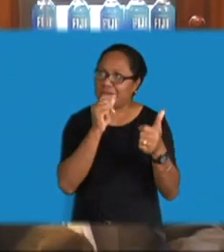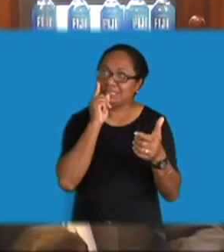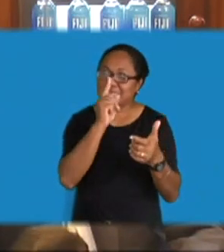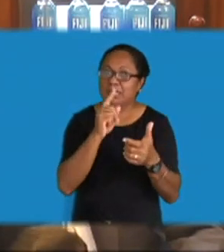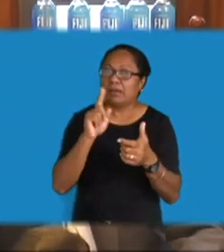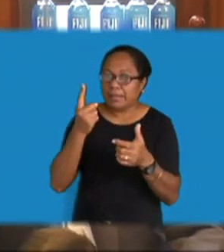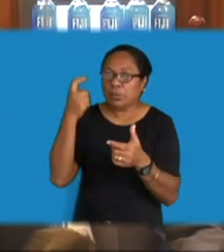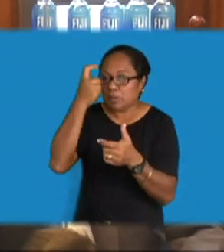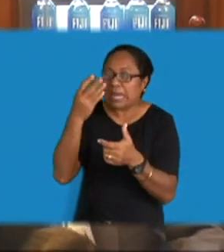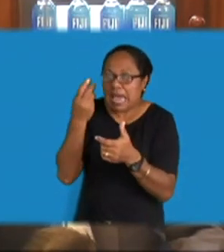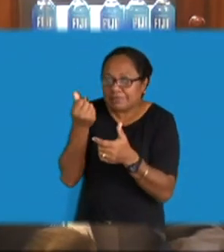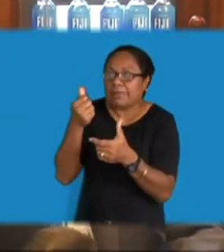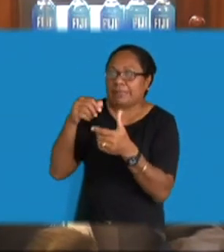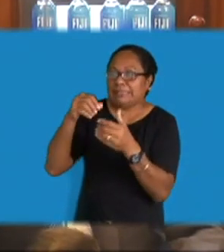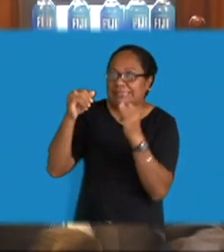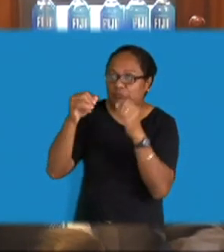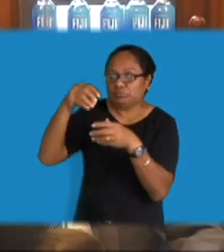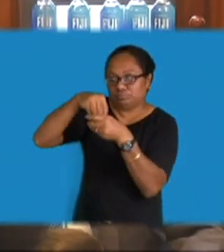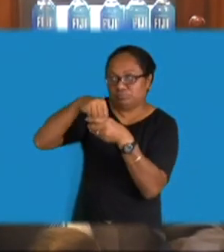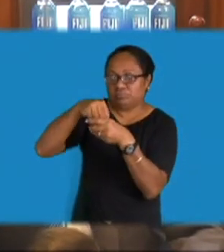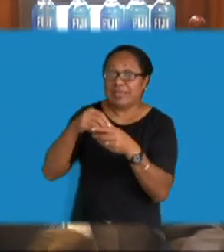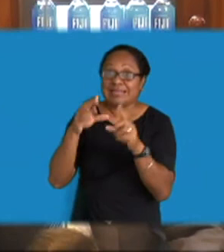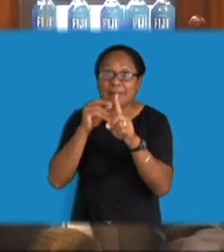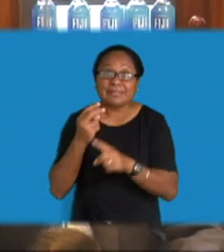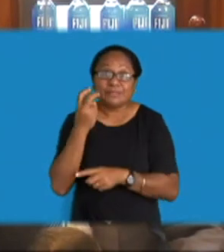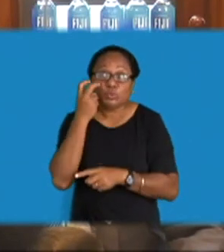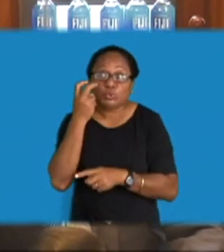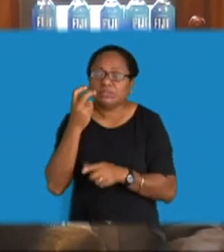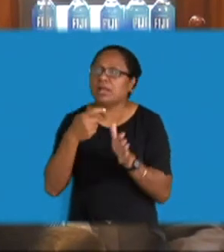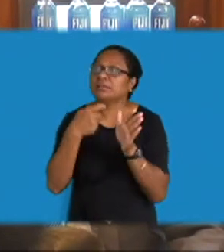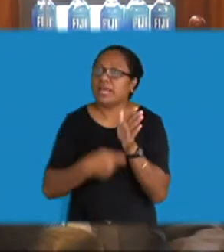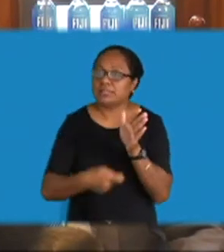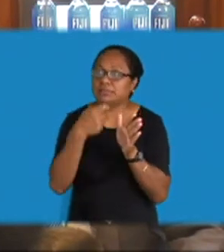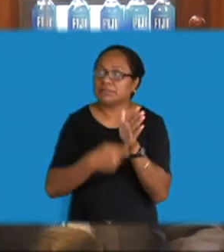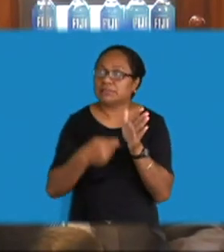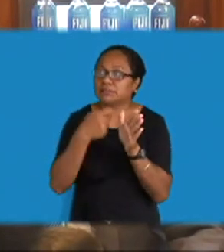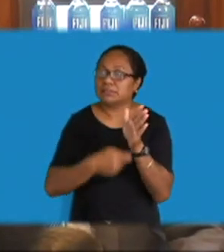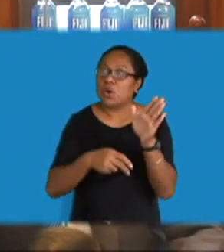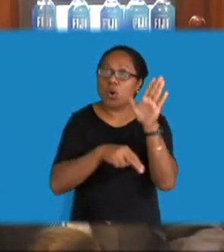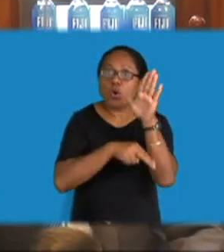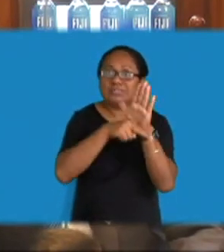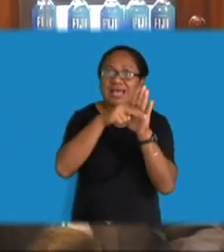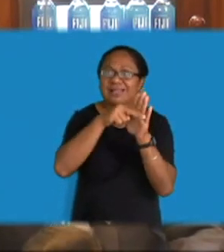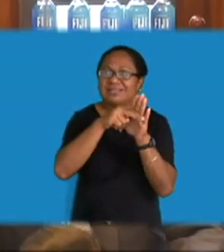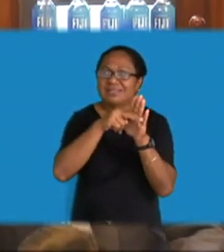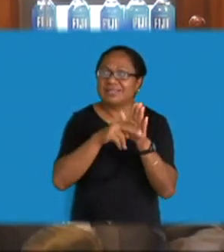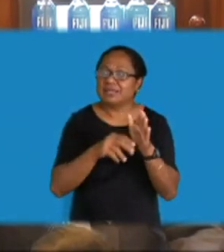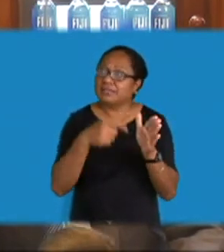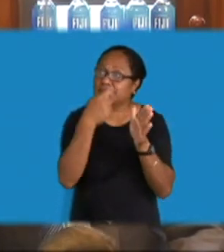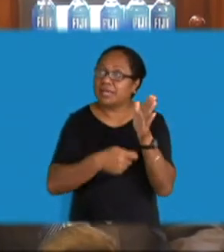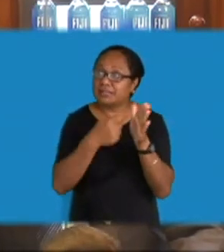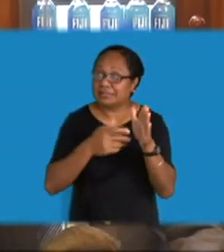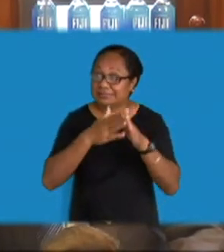associated issues. For example, for tourism, the number of taxes, hotel turnover taxes and similar taxes has now made our